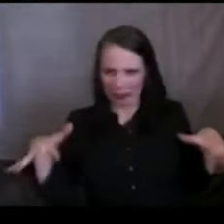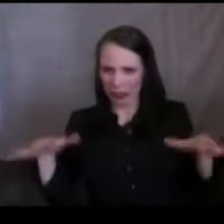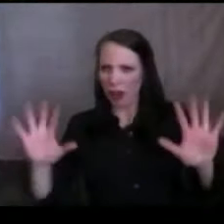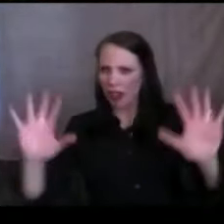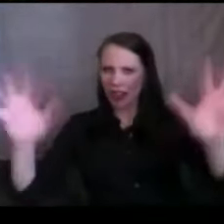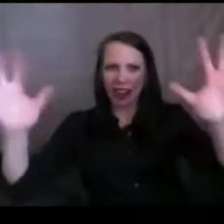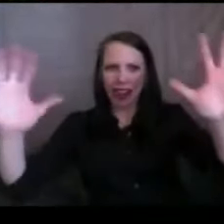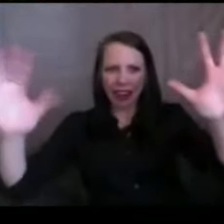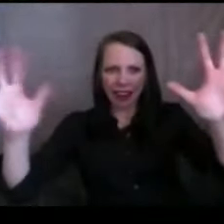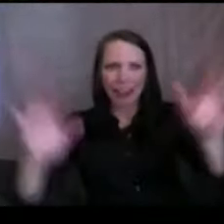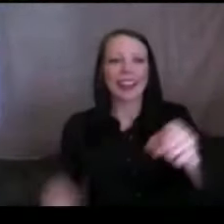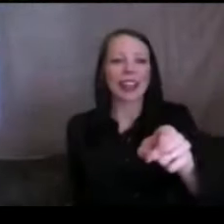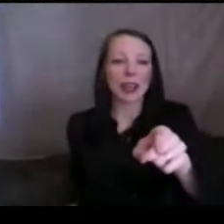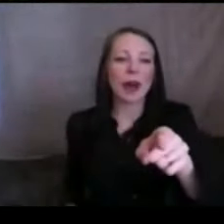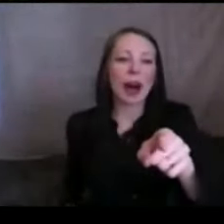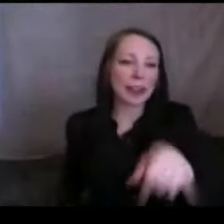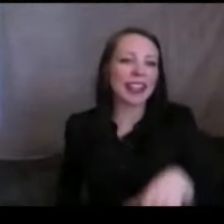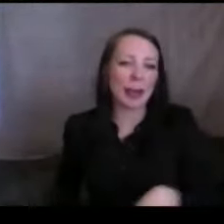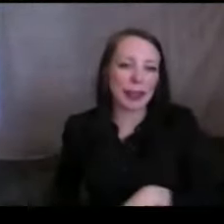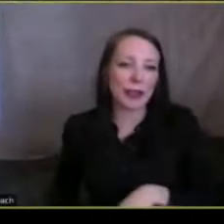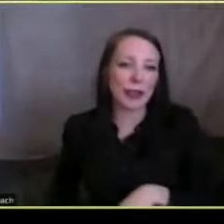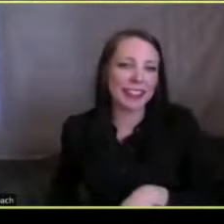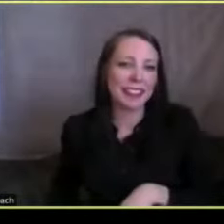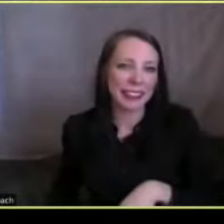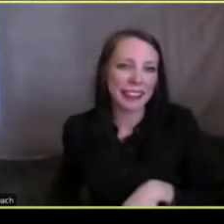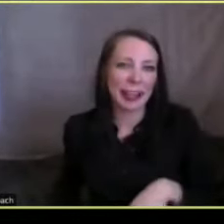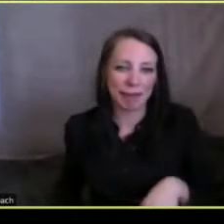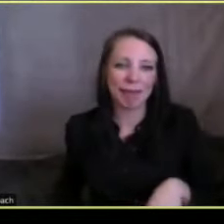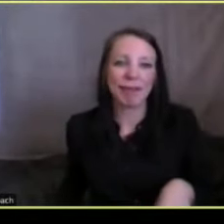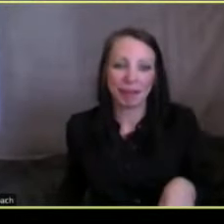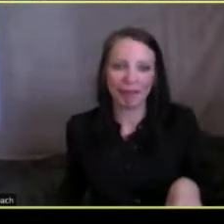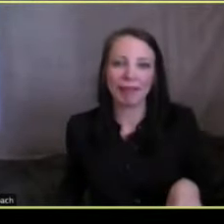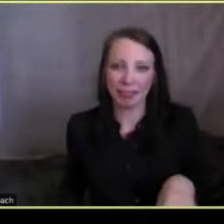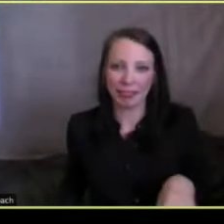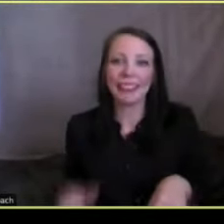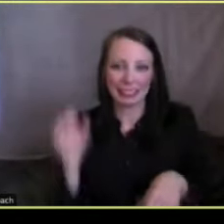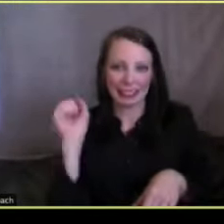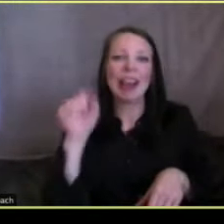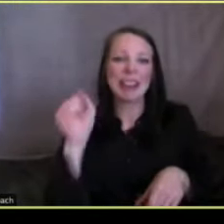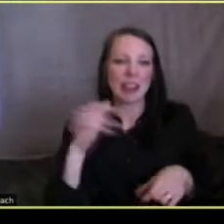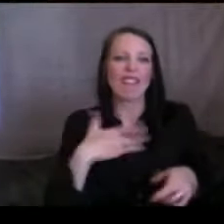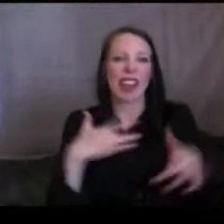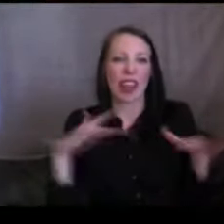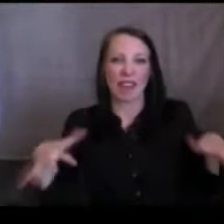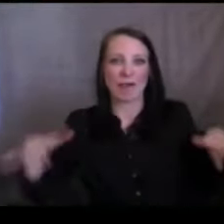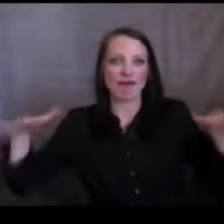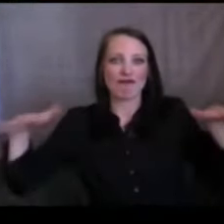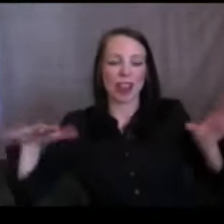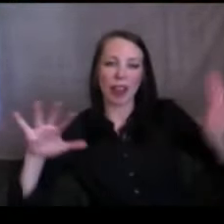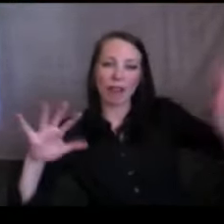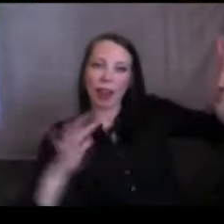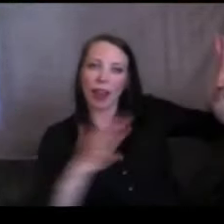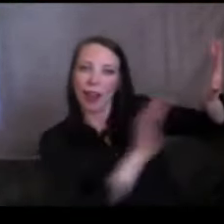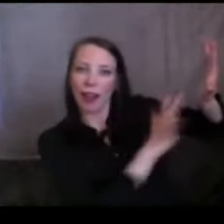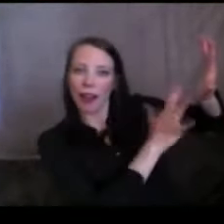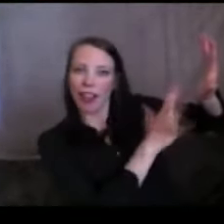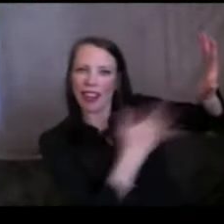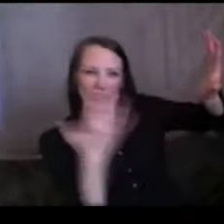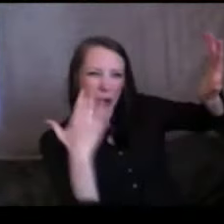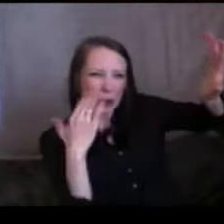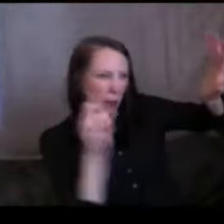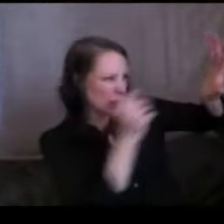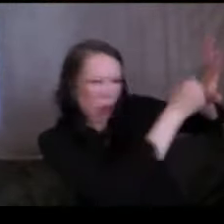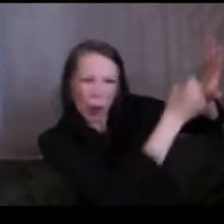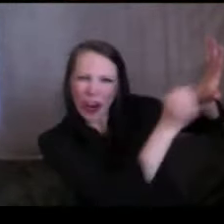away and then run. You know, I'm sure they're not going to hear anything. Yep. I'm sure they cannot be able to hear anything,